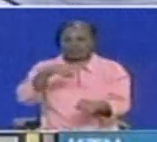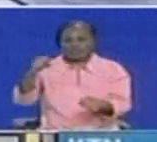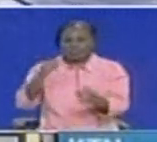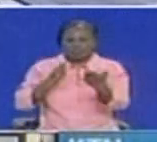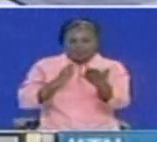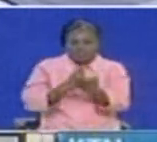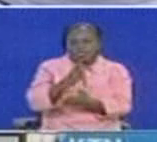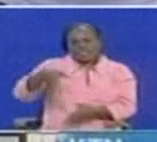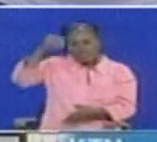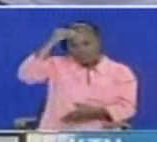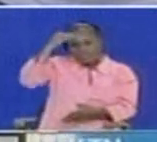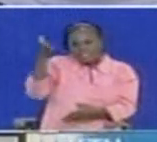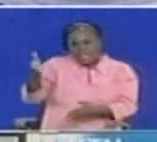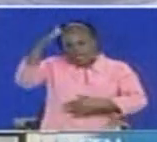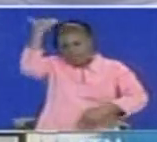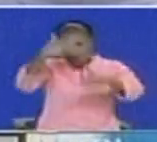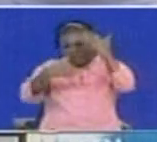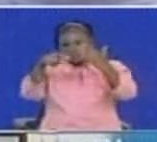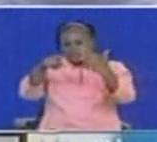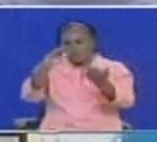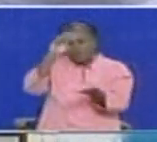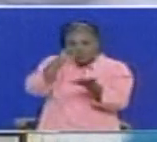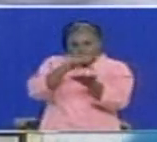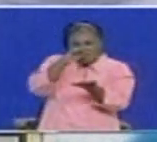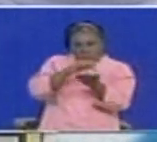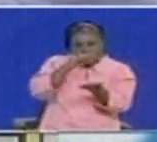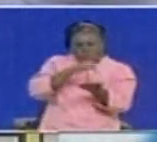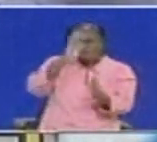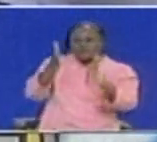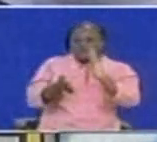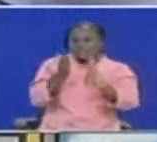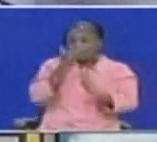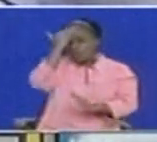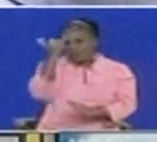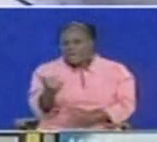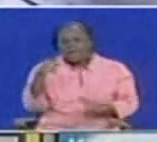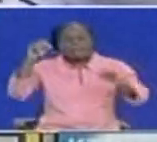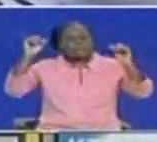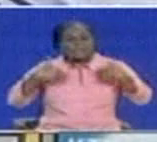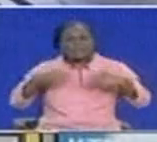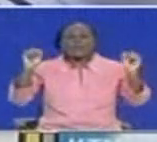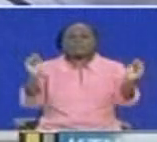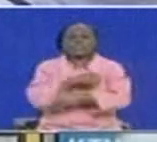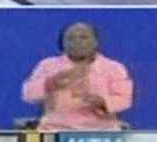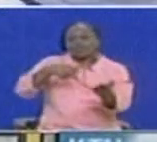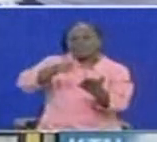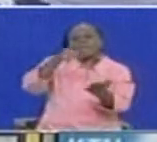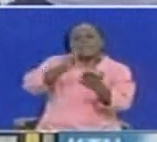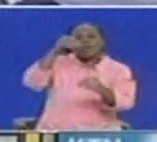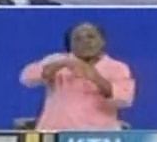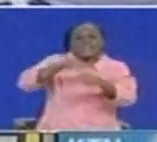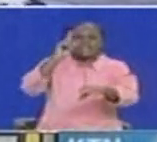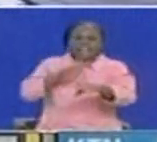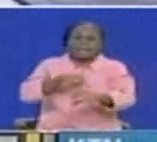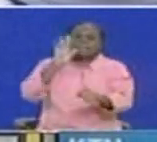of students in university, it's dropping at a very terrific speed. The reason being, people cannot clear fees in time. Most